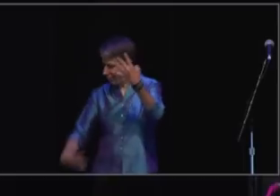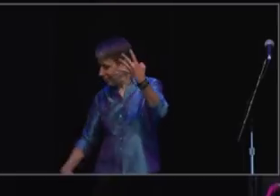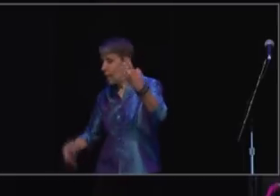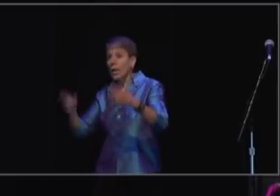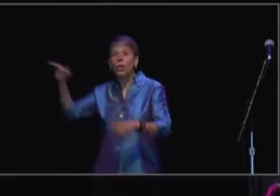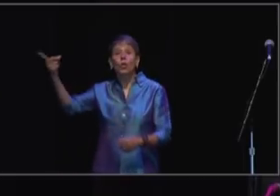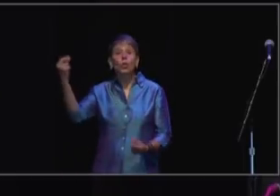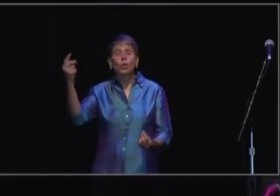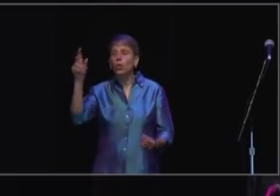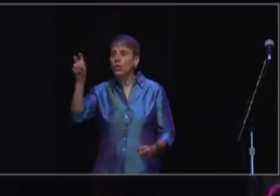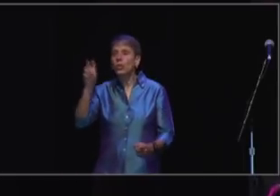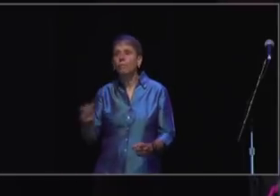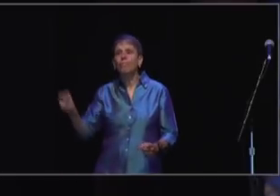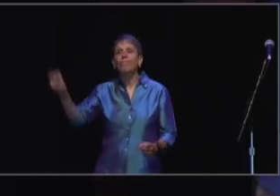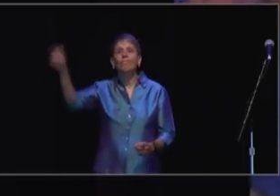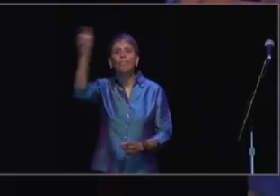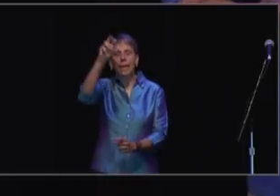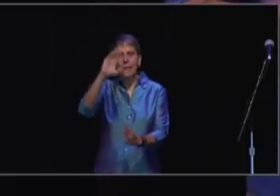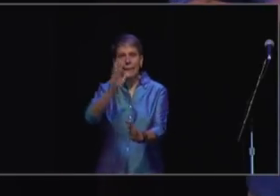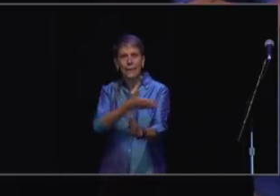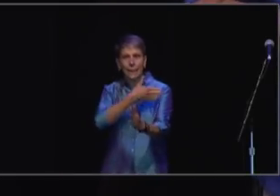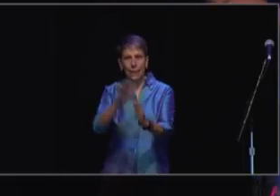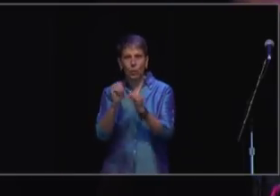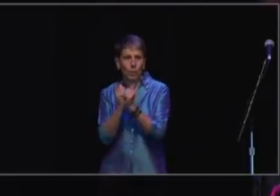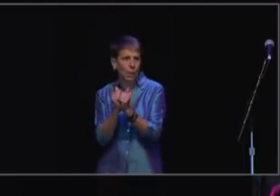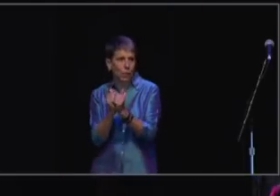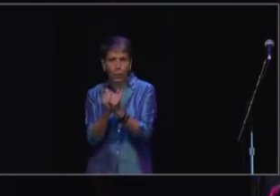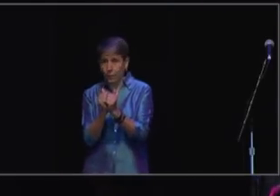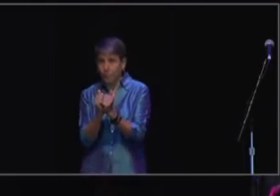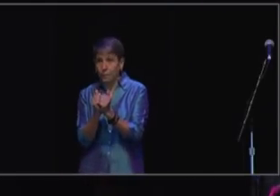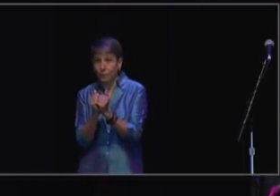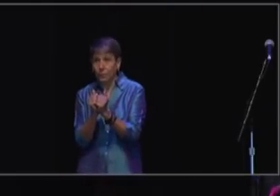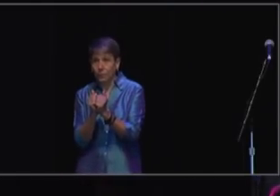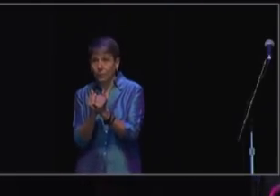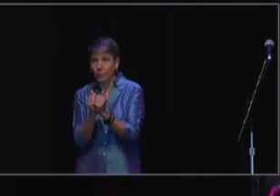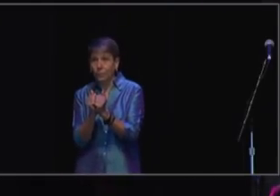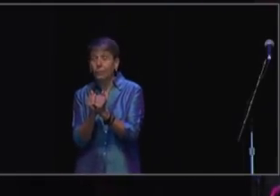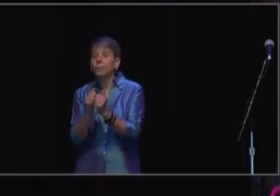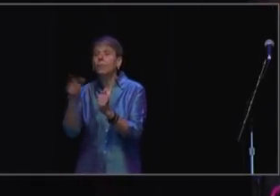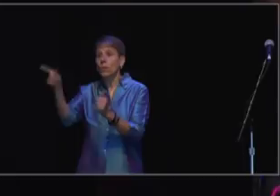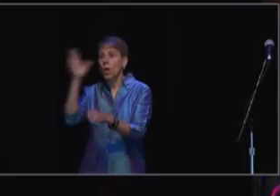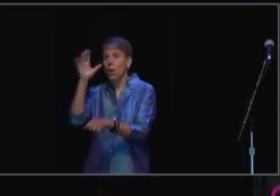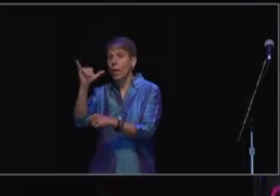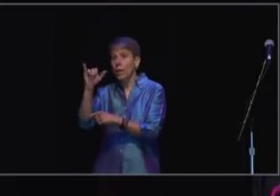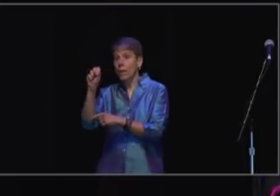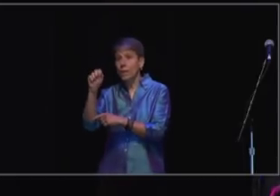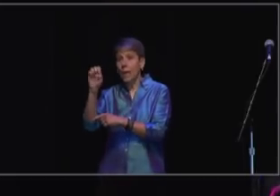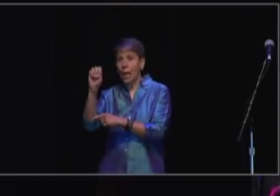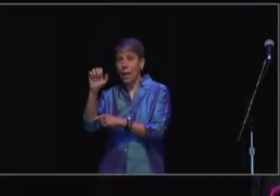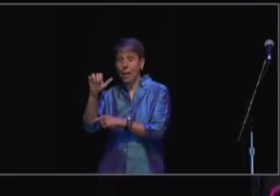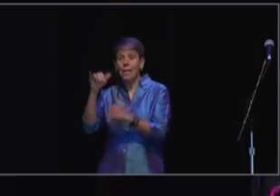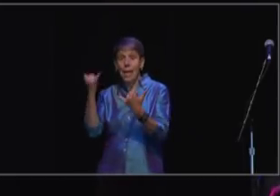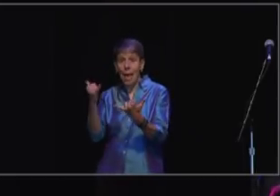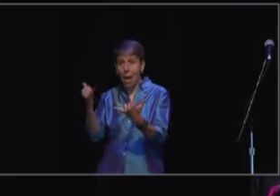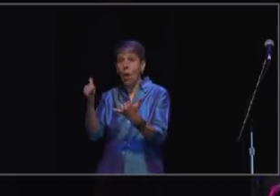is getting people to sing together. So we are gonna work with Ysaÿe. I don't want no shyness, let's let it go.